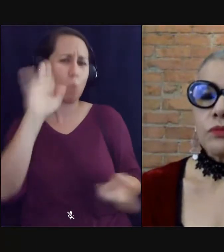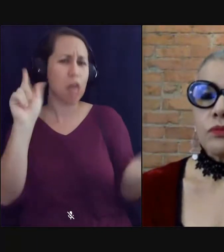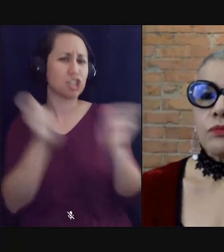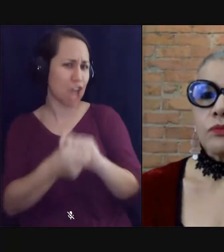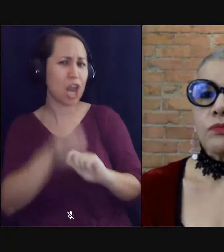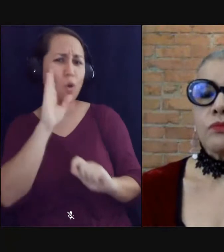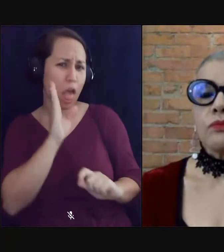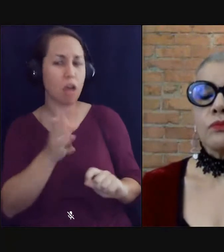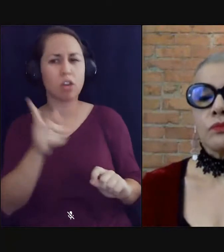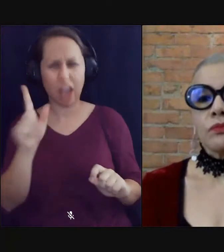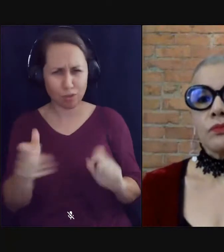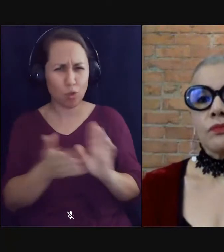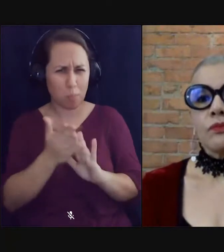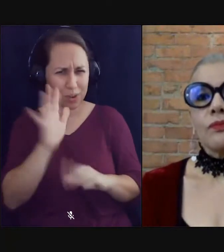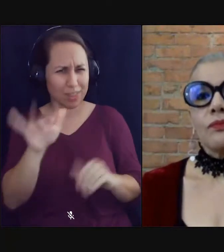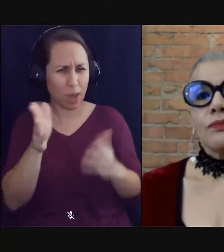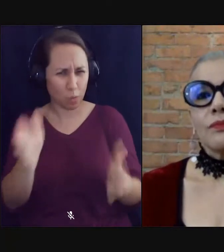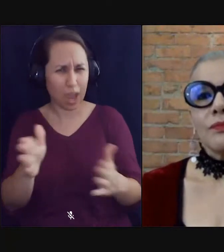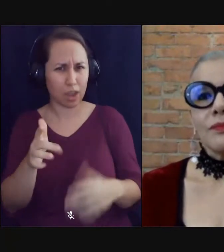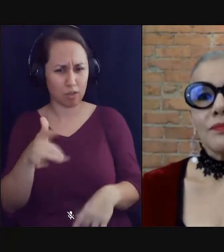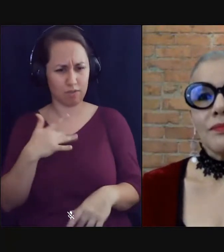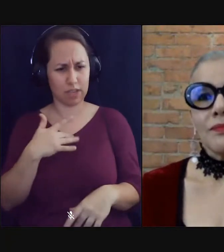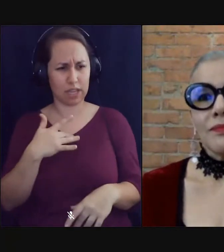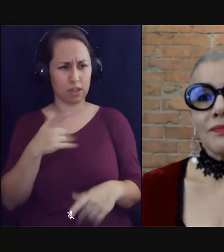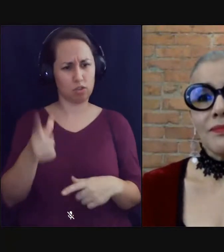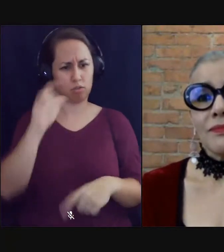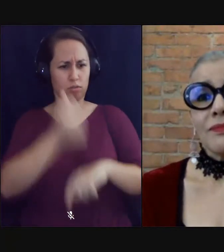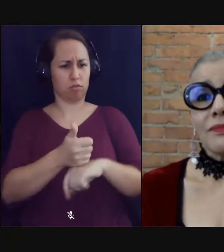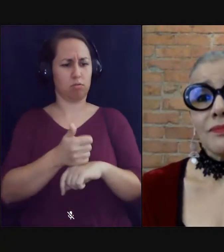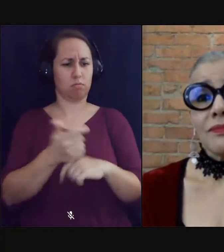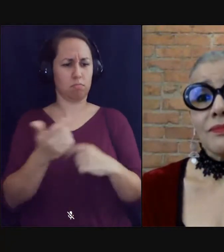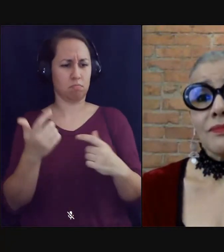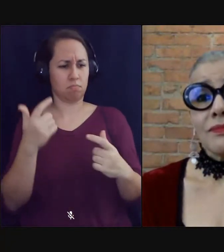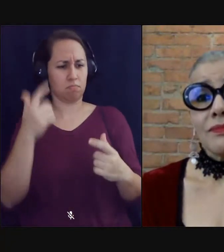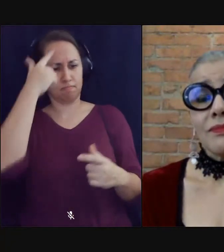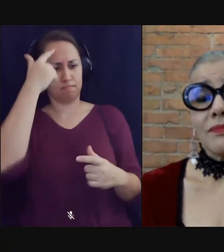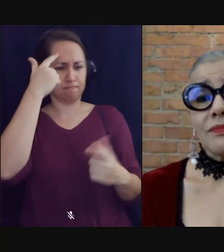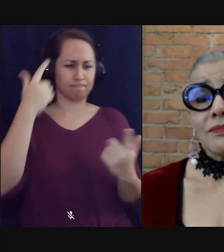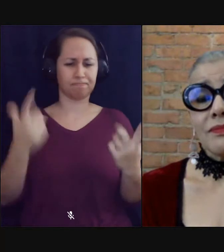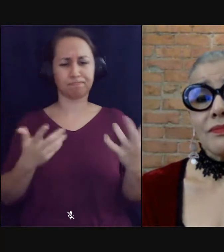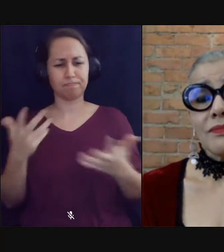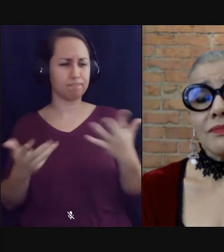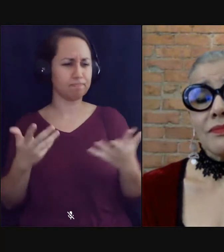operate in almost this way where you've made a Prometheus-esque deal where some,